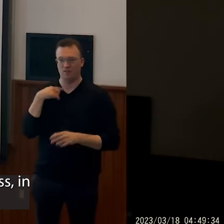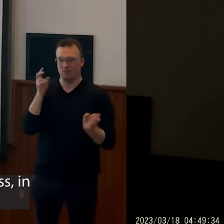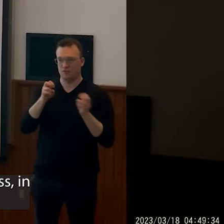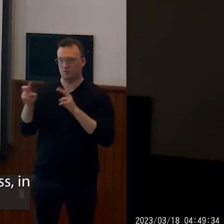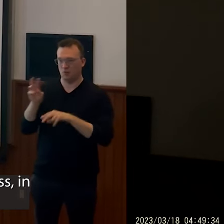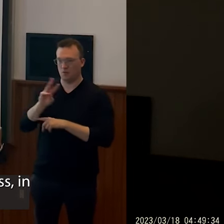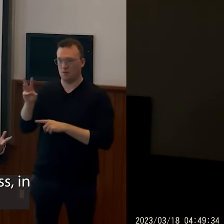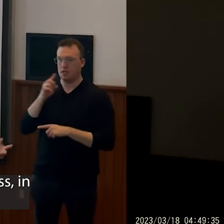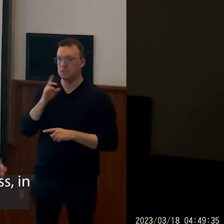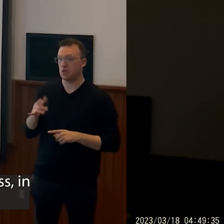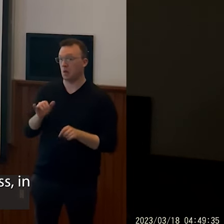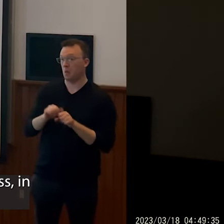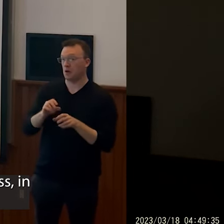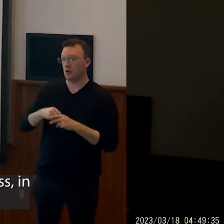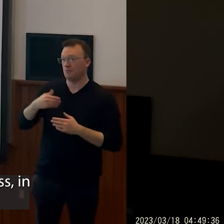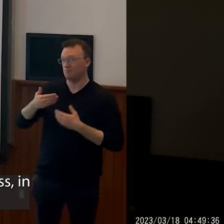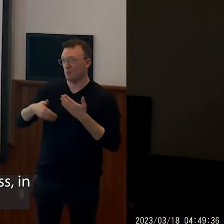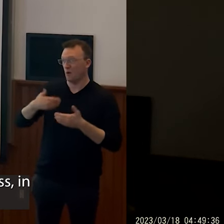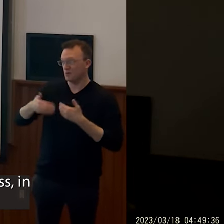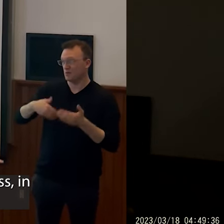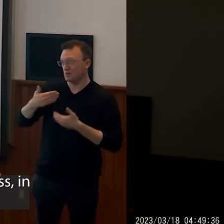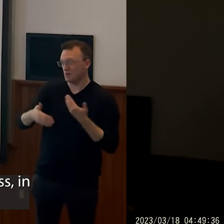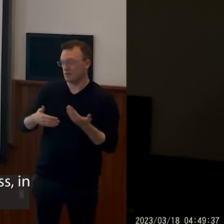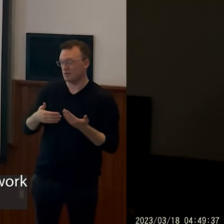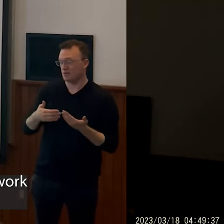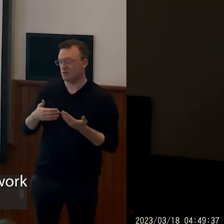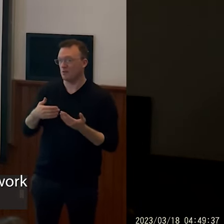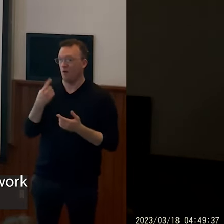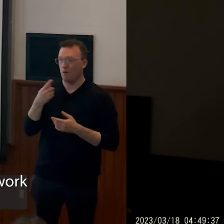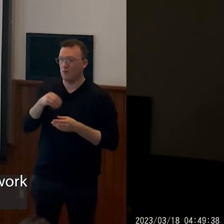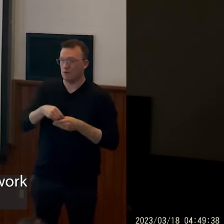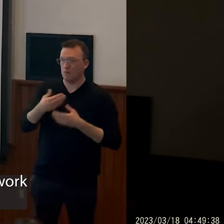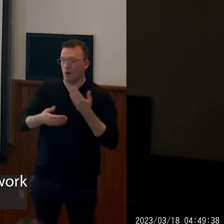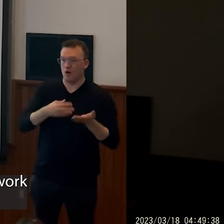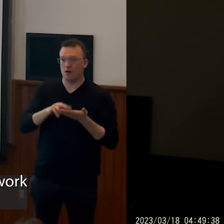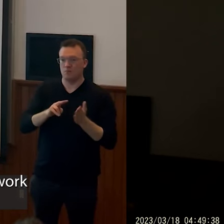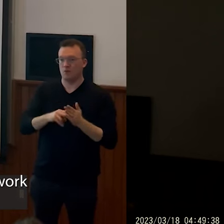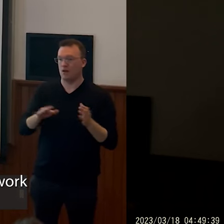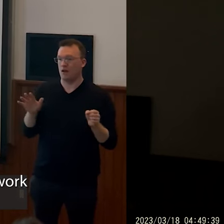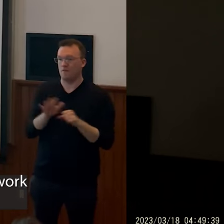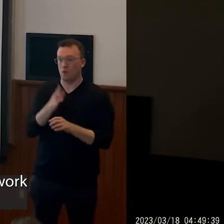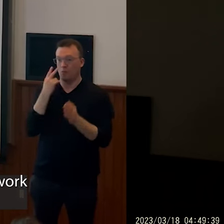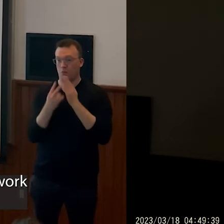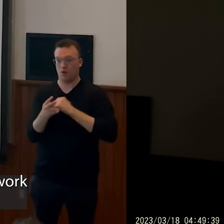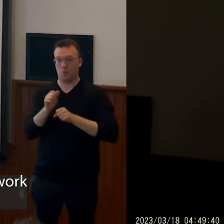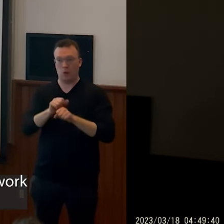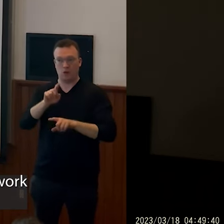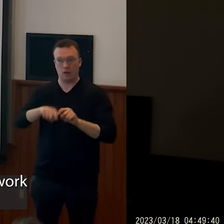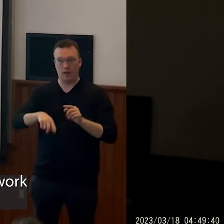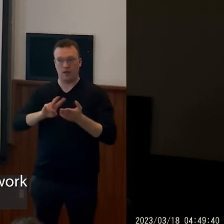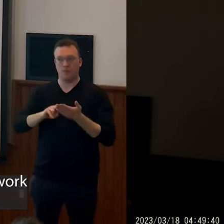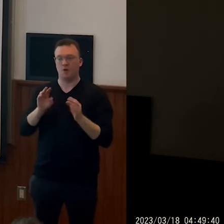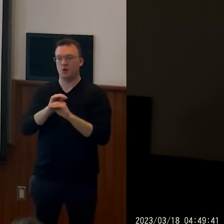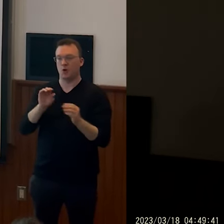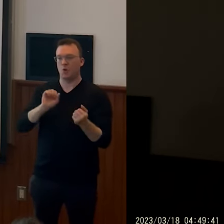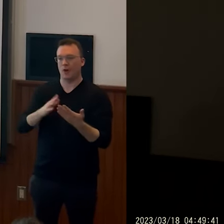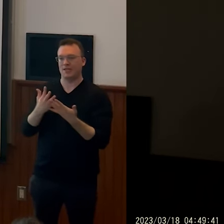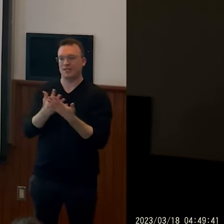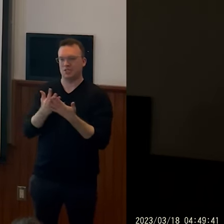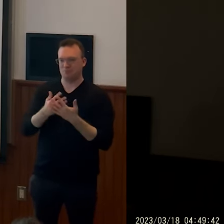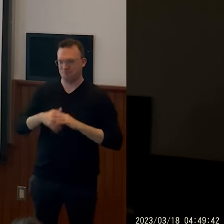work in processing, in always in process, so you cannot really preview the work, so there's no way to censor